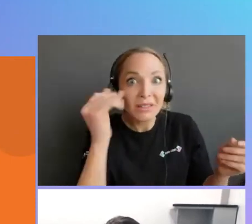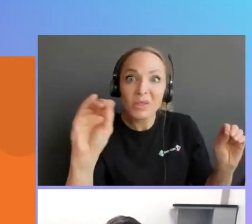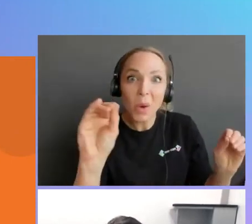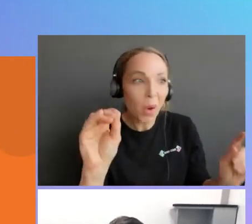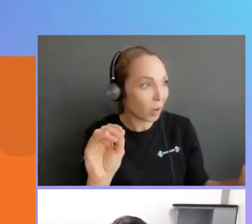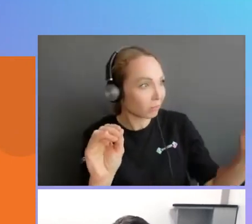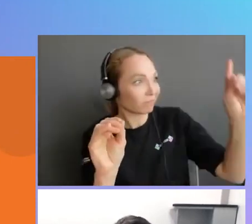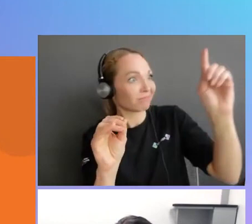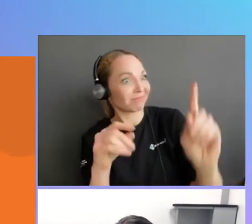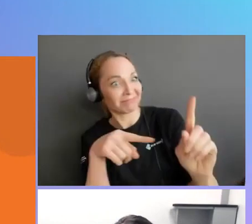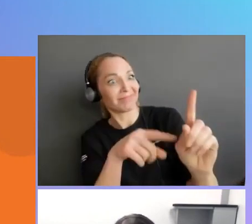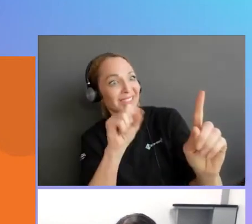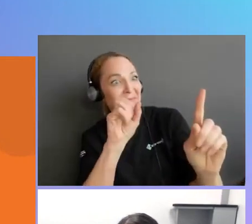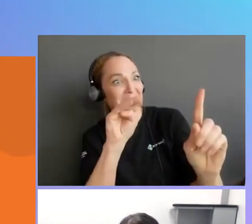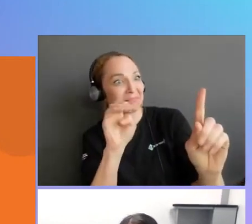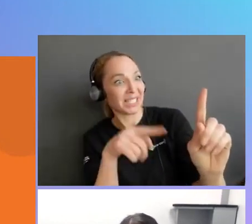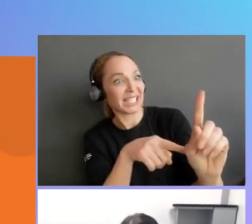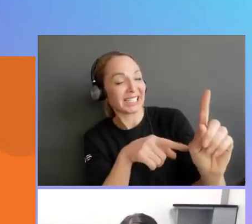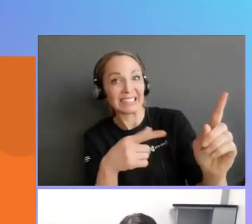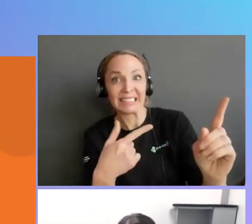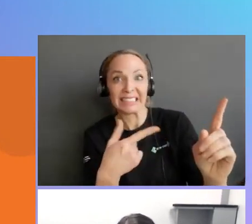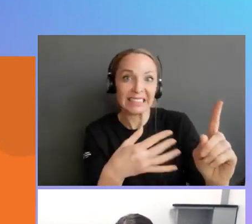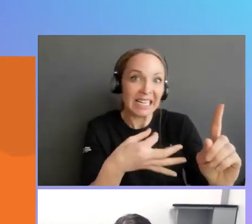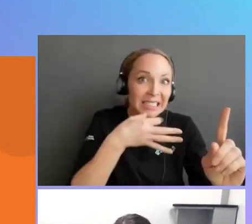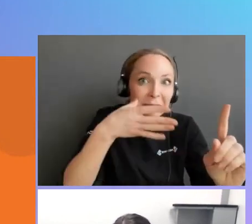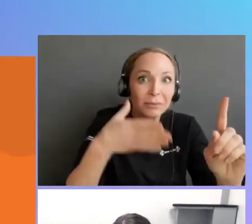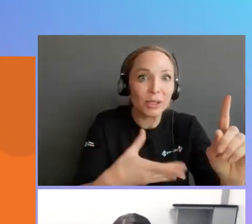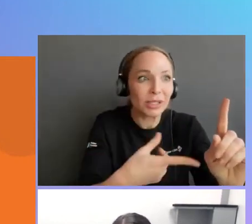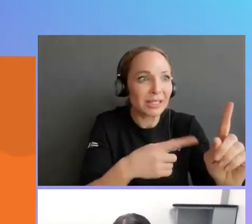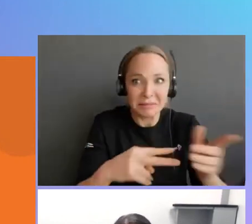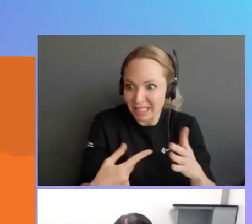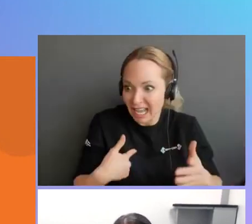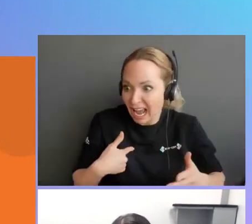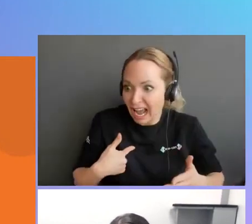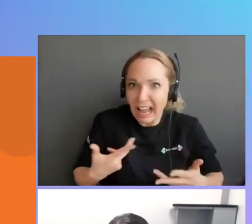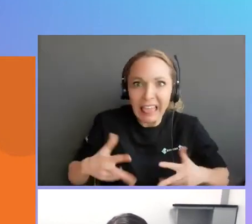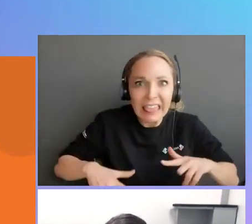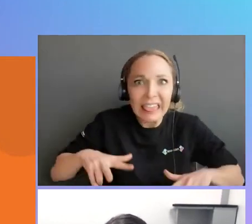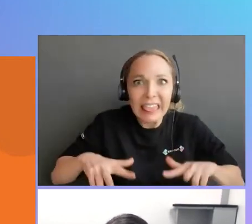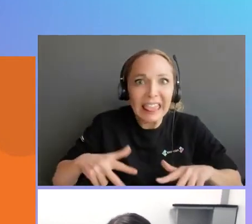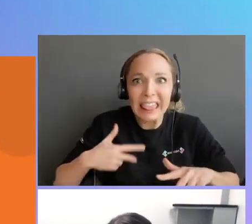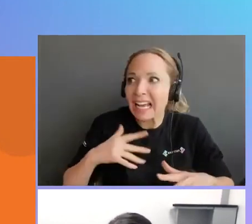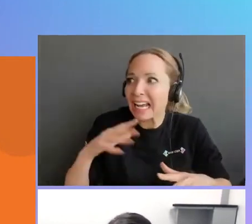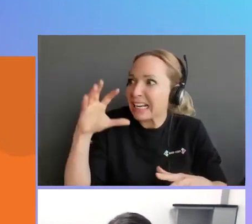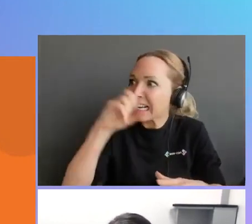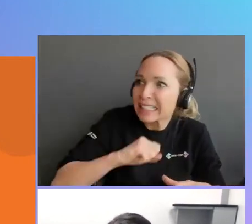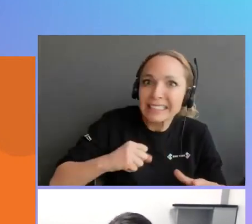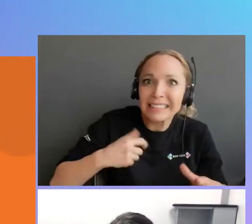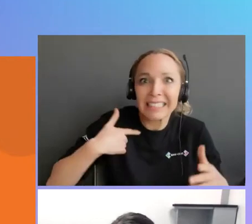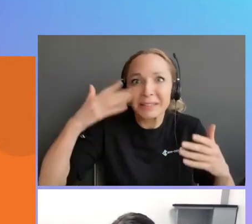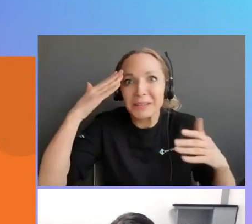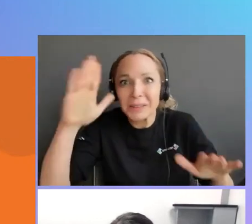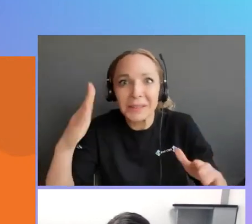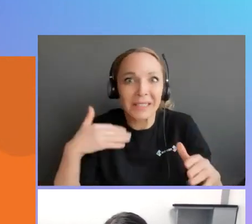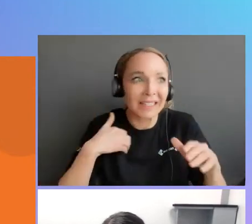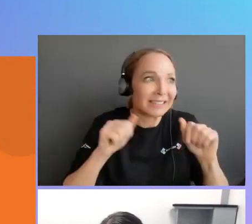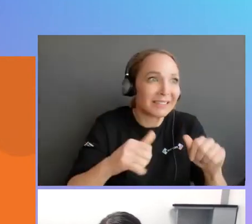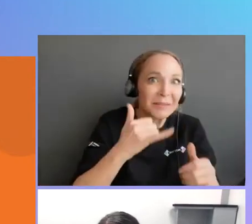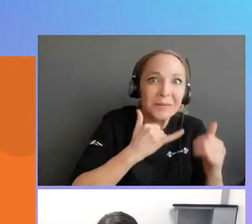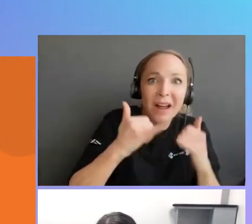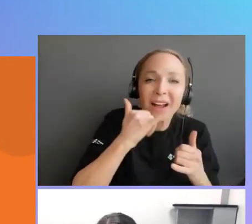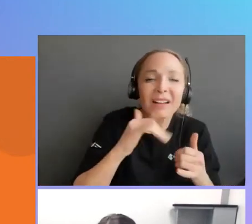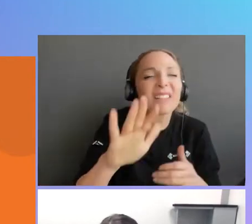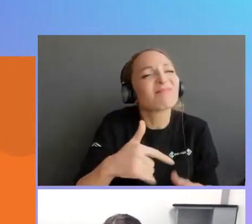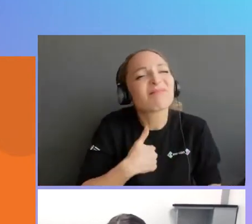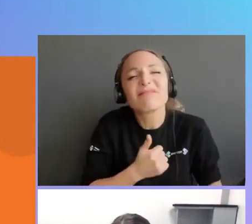right. Which I love the spirit of going and researching for yourself, figuring out what's going on. But